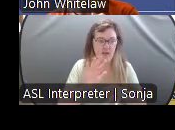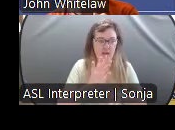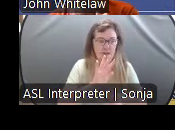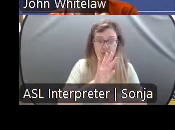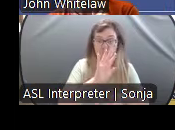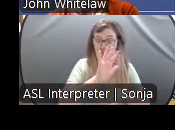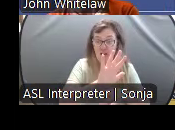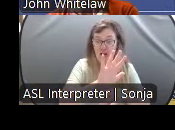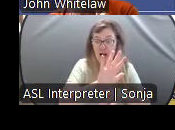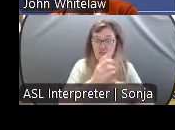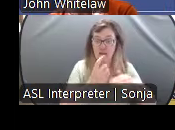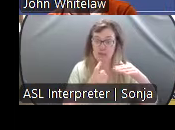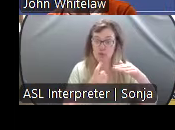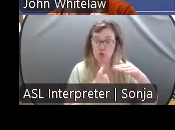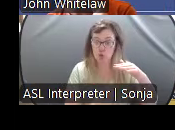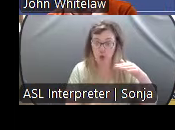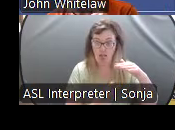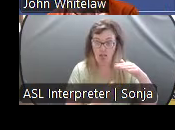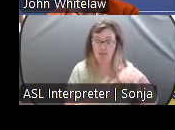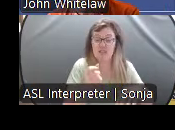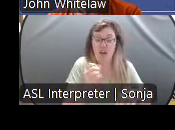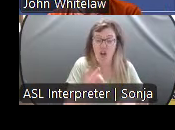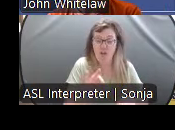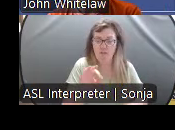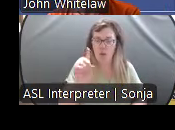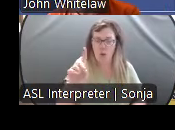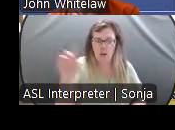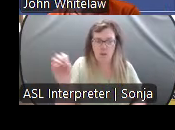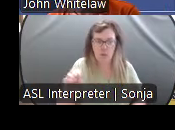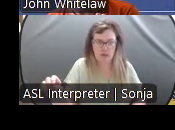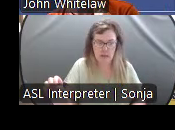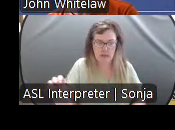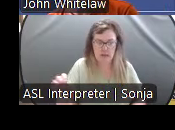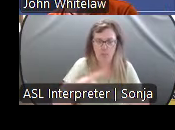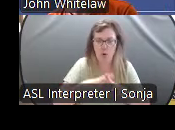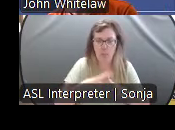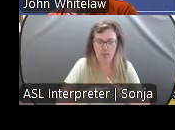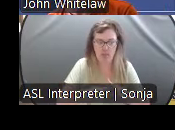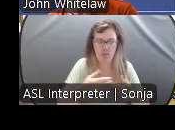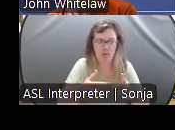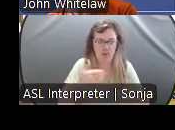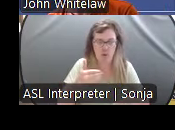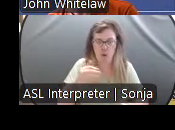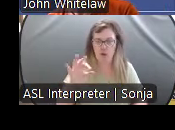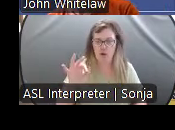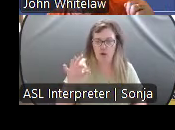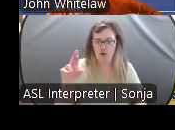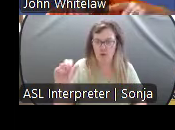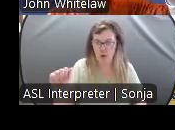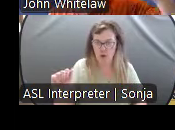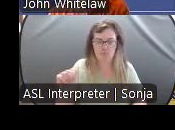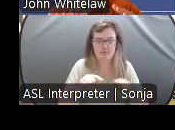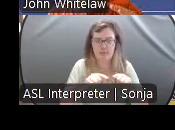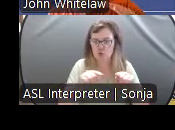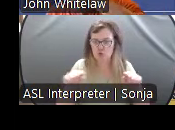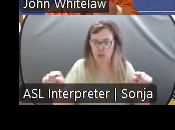5/12 of 1% reduction per month before FRA. And it's a straight line. So it's not, there aren't little